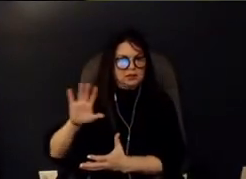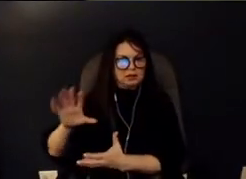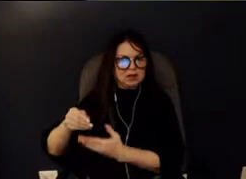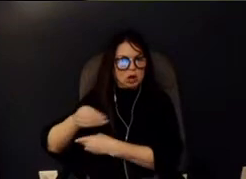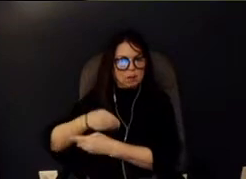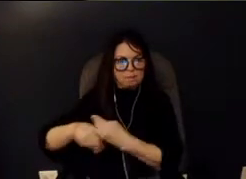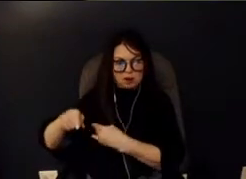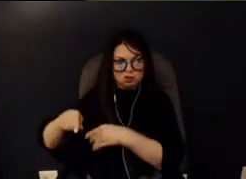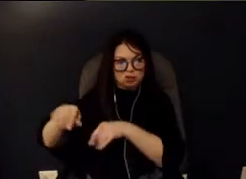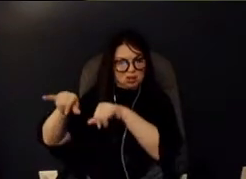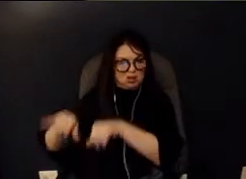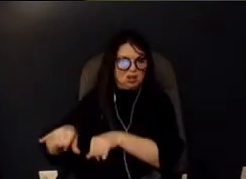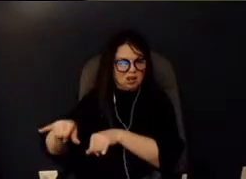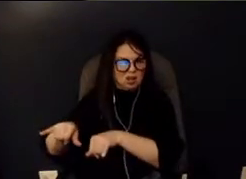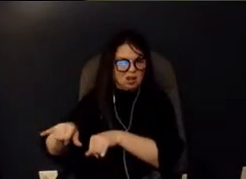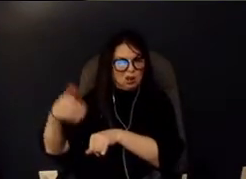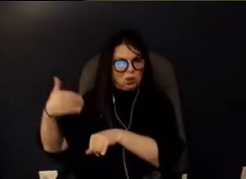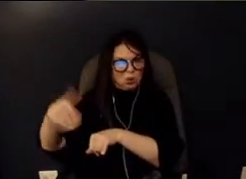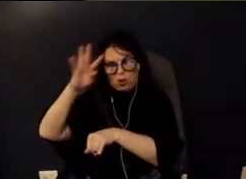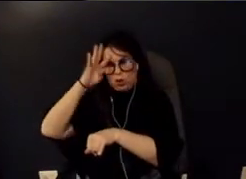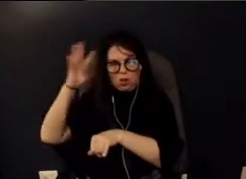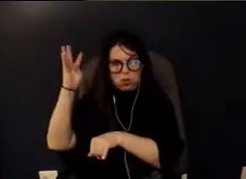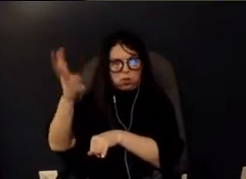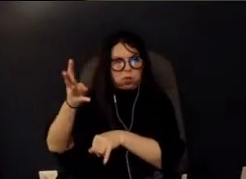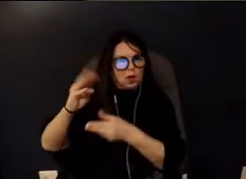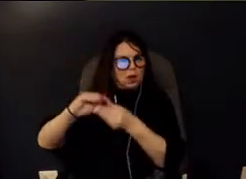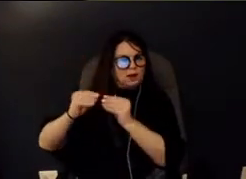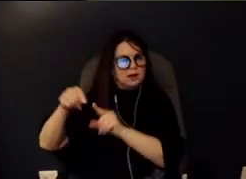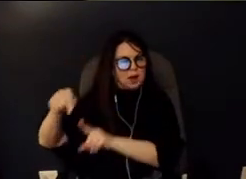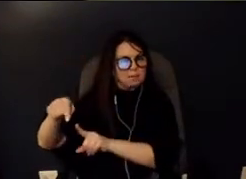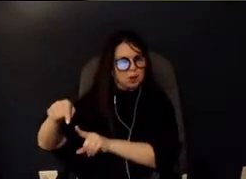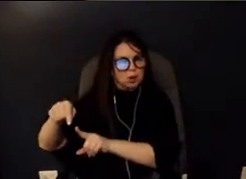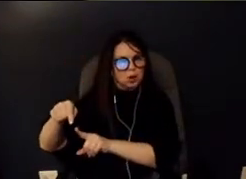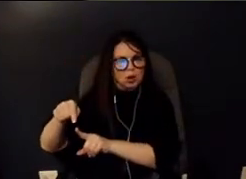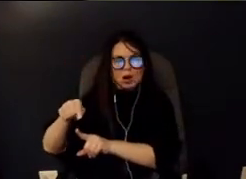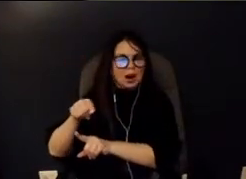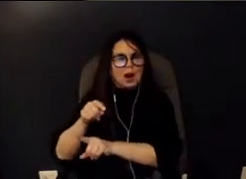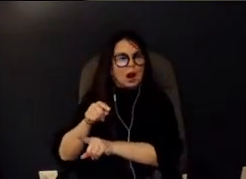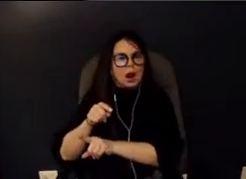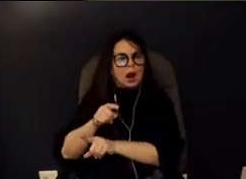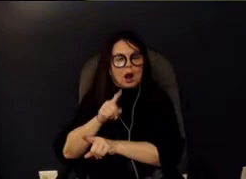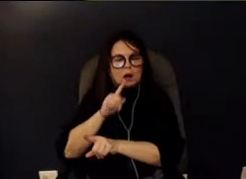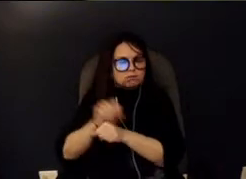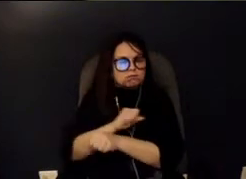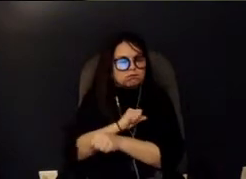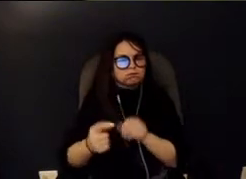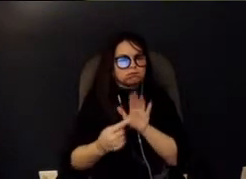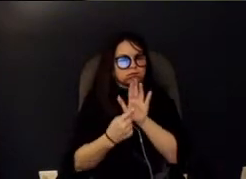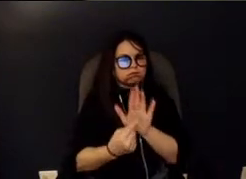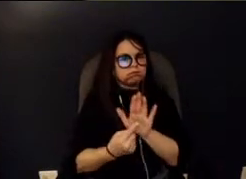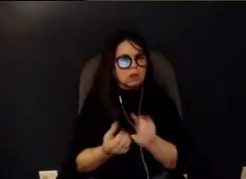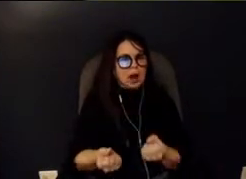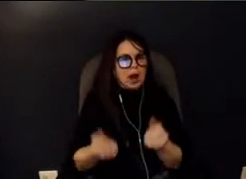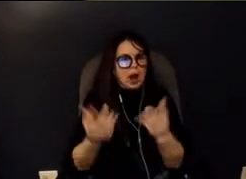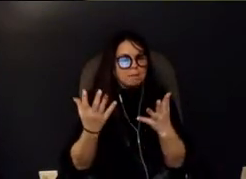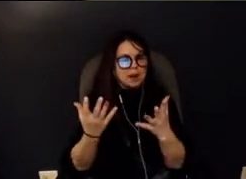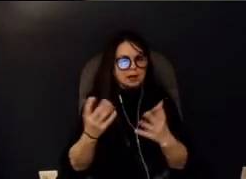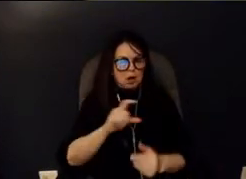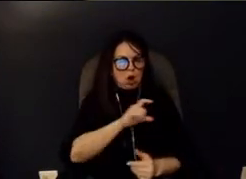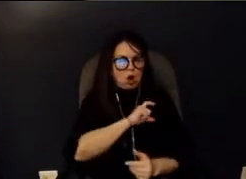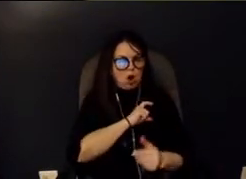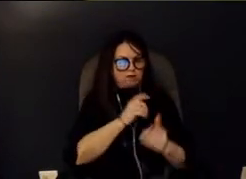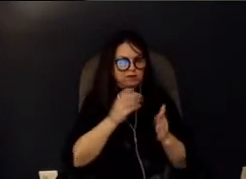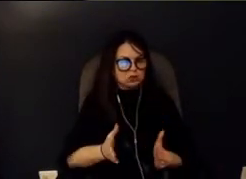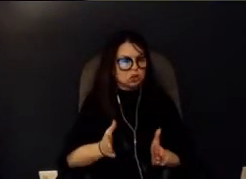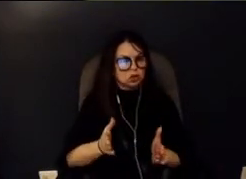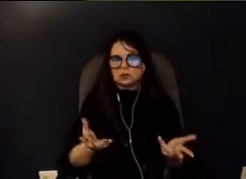not reflect the reality of the number of officers we have? For me, the answer is no. For me, the